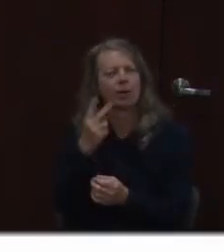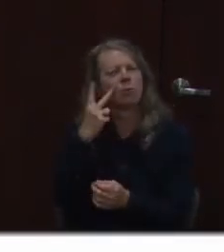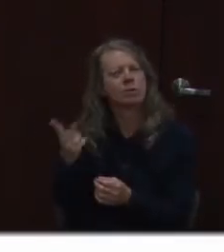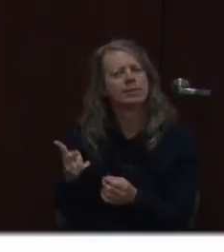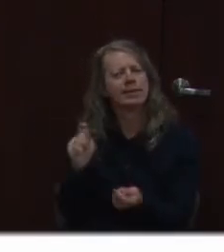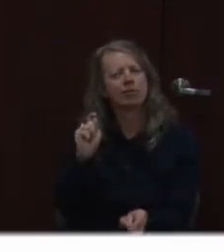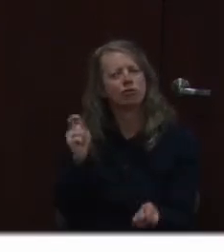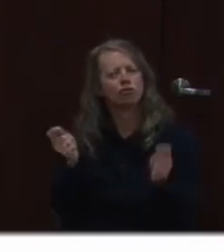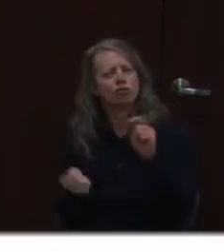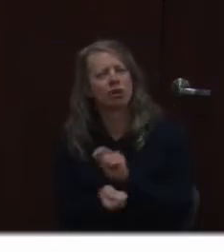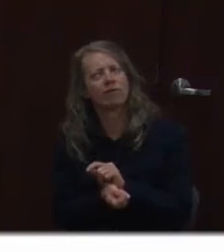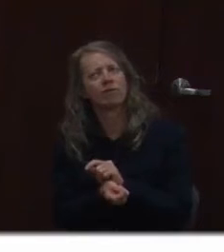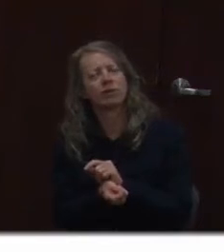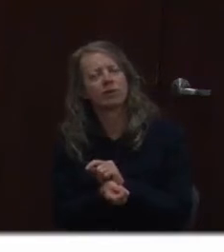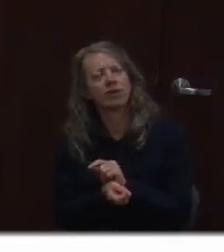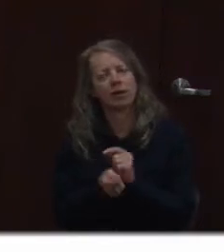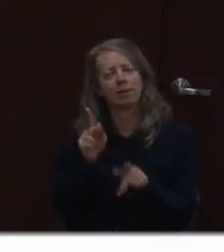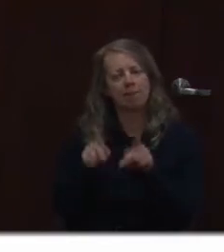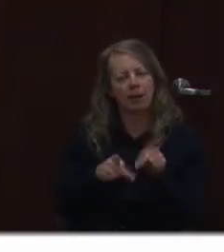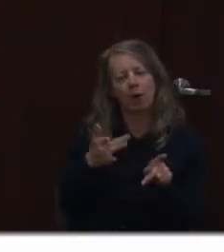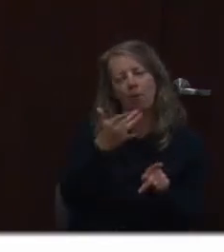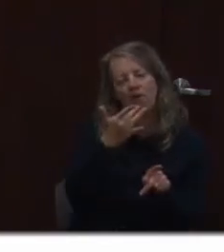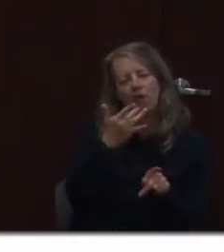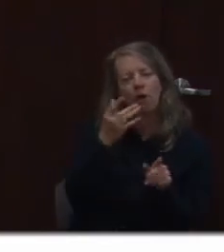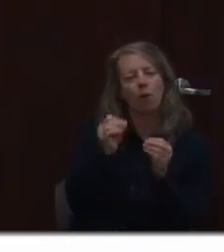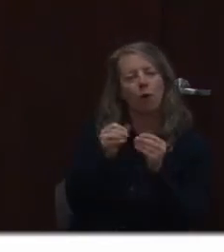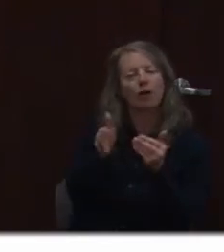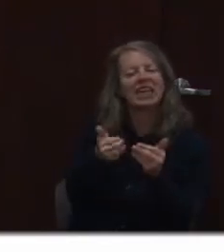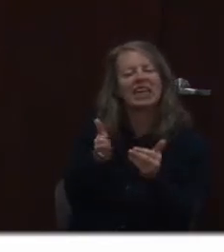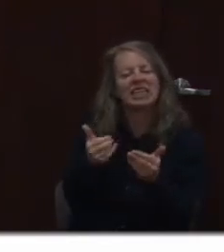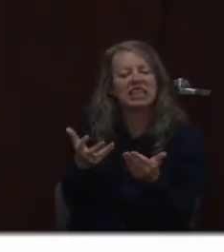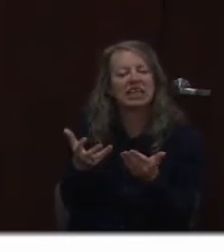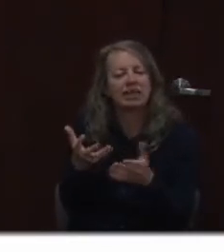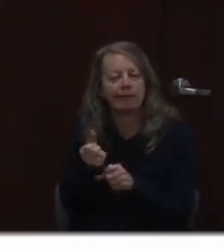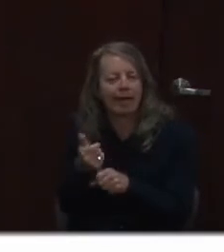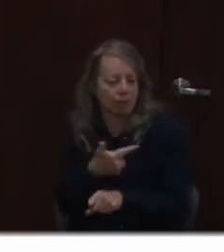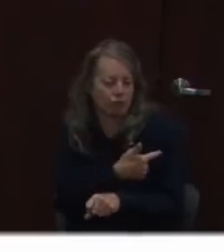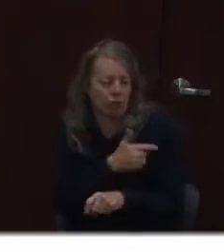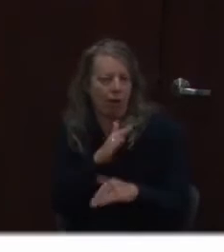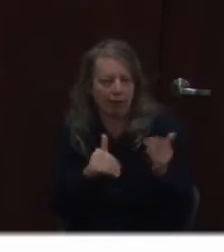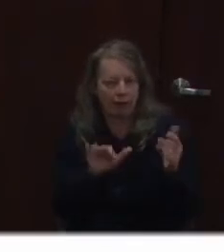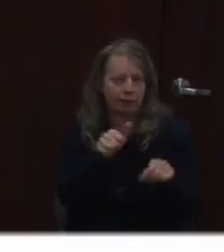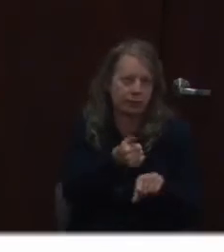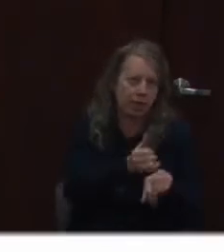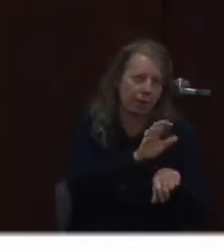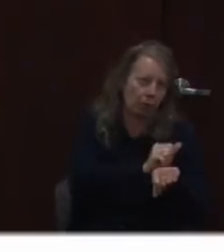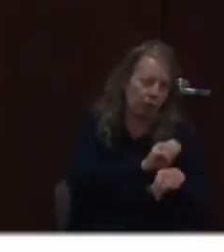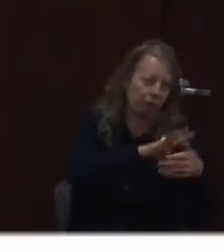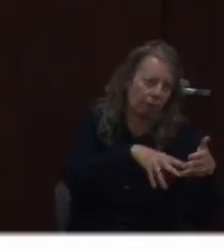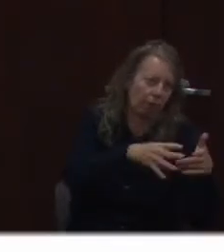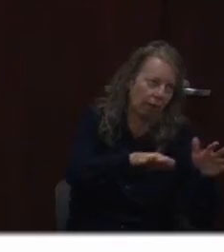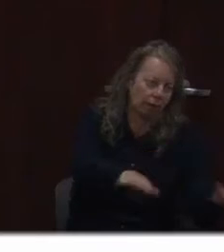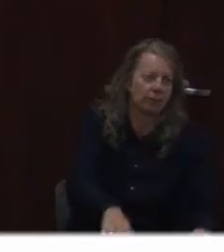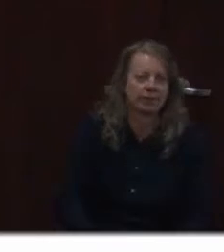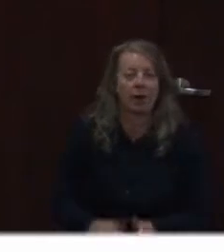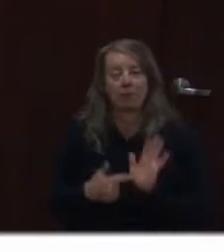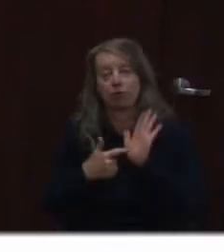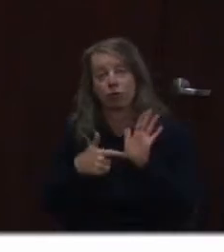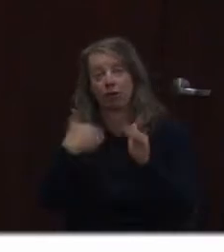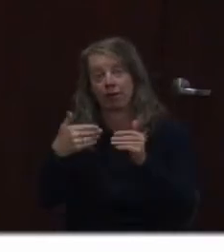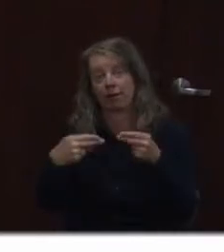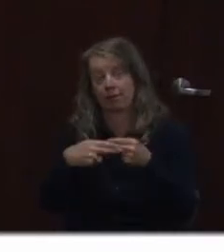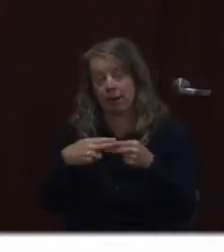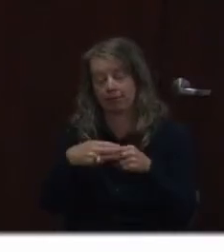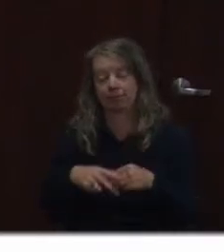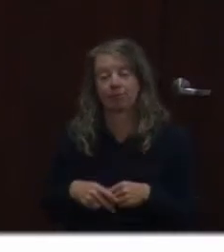to more of a convenience-driven decision-making. And that brings me to my next slide. So as